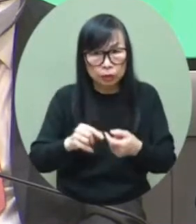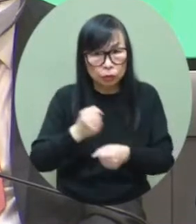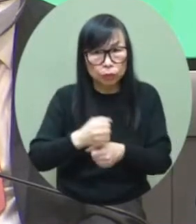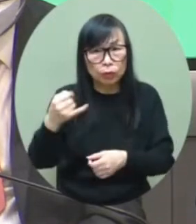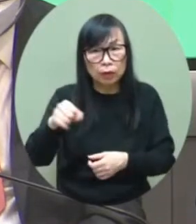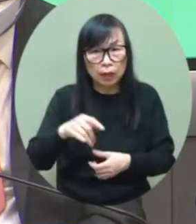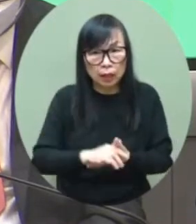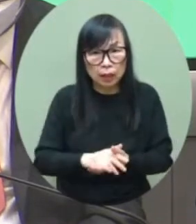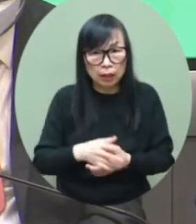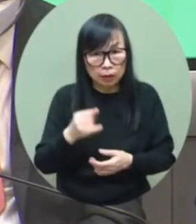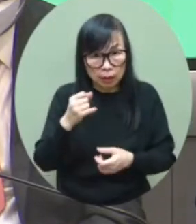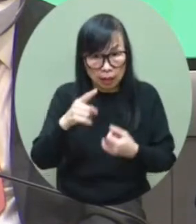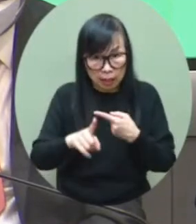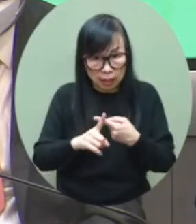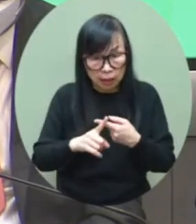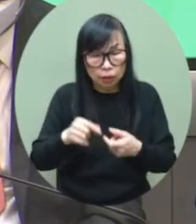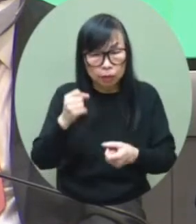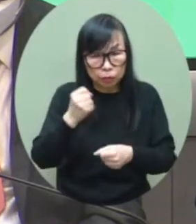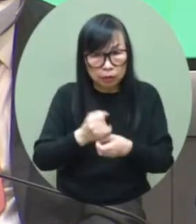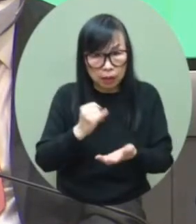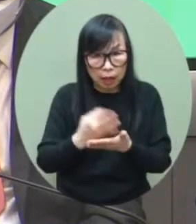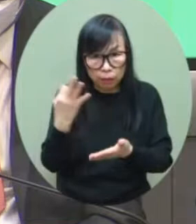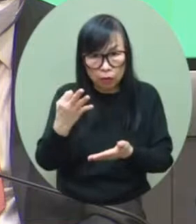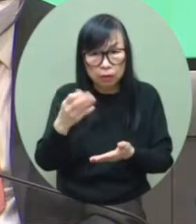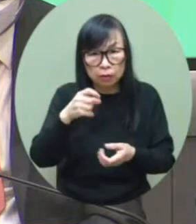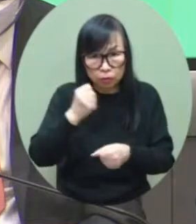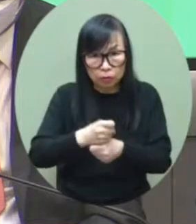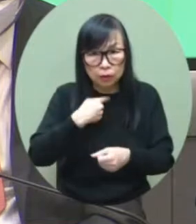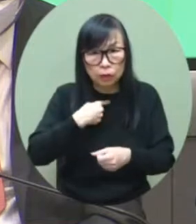really address any crisis.